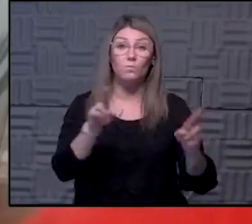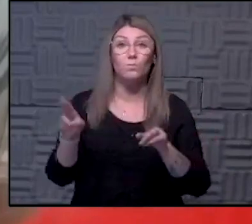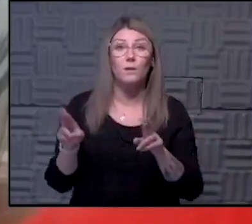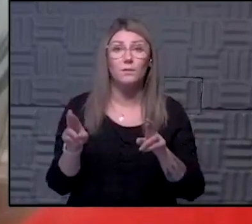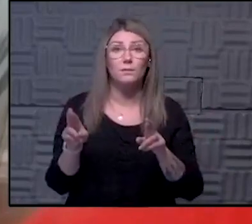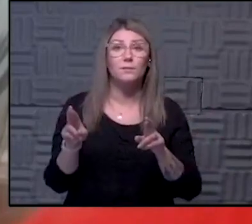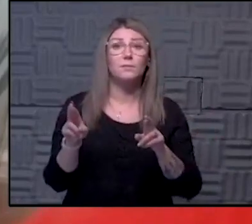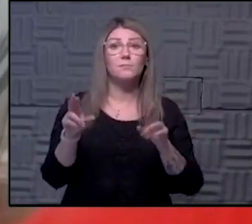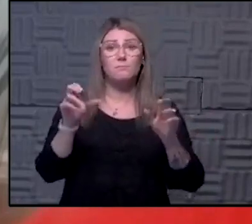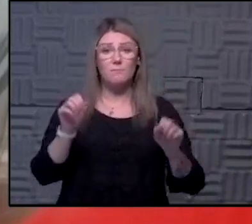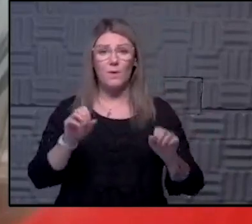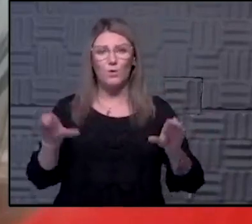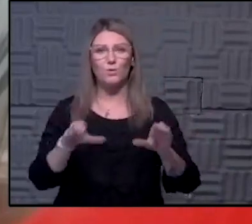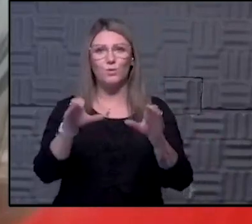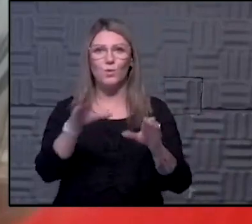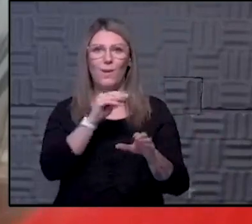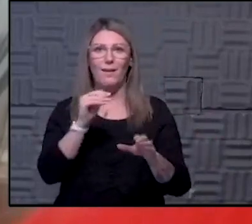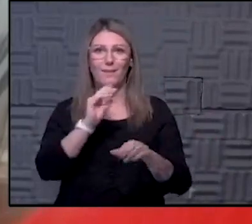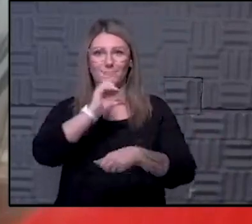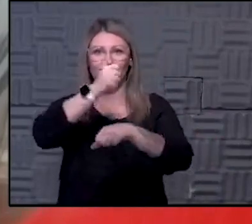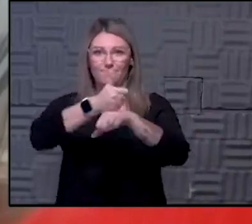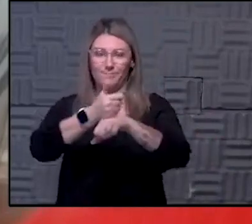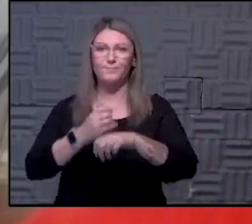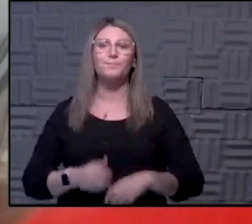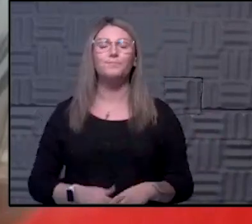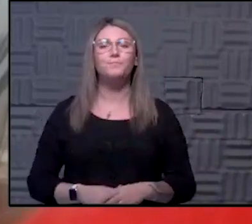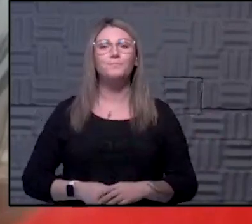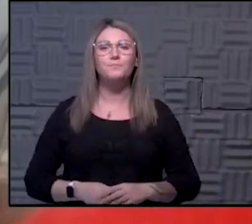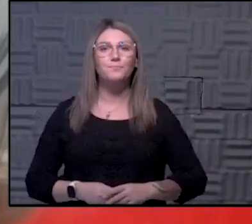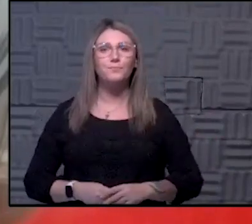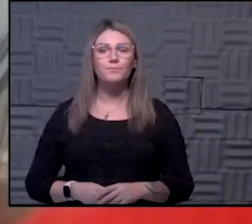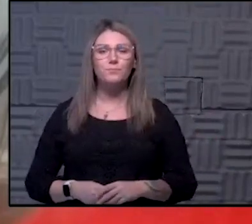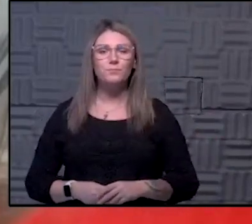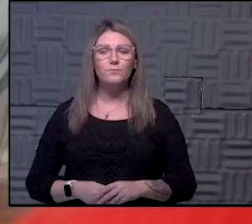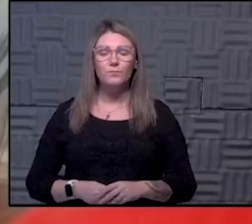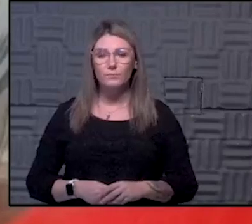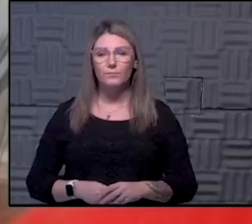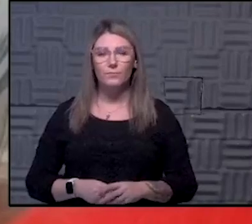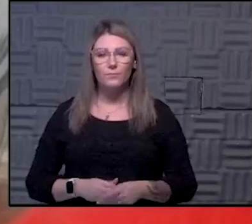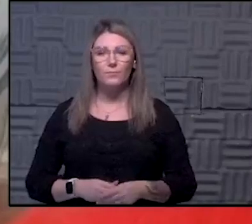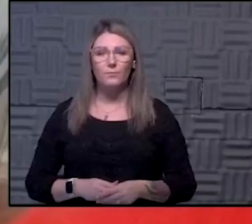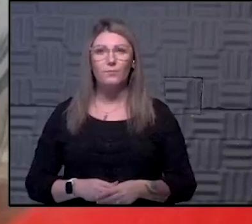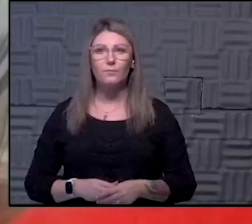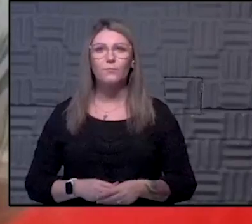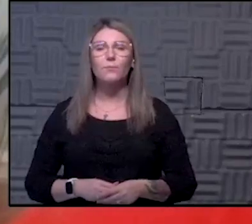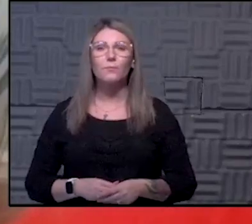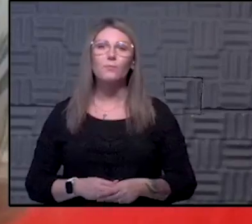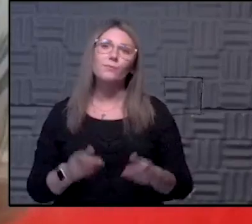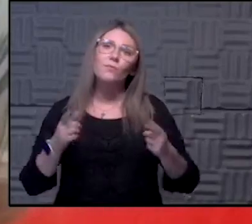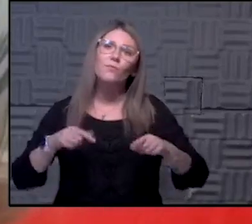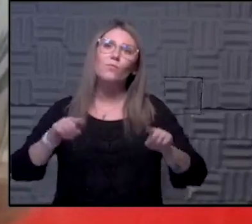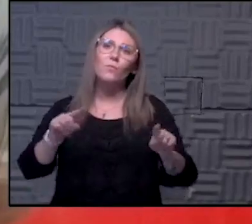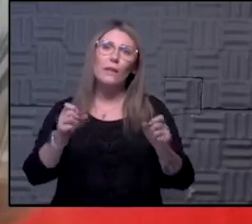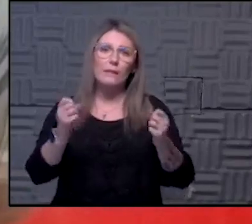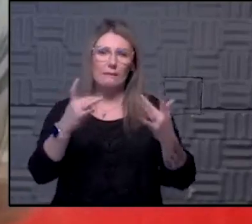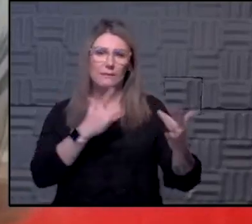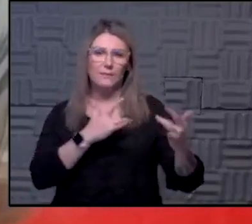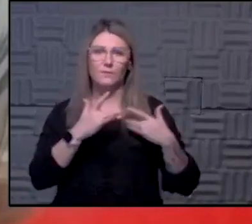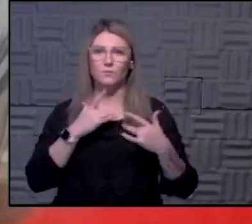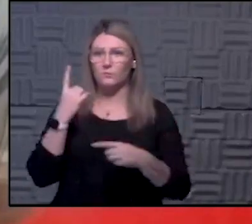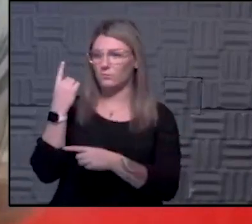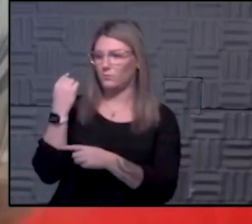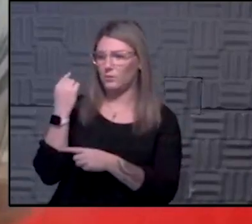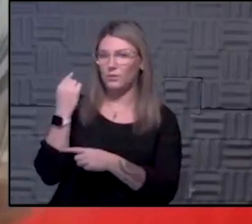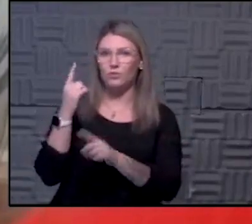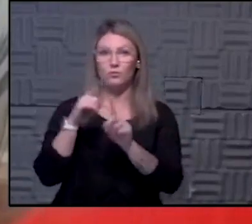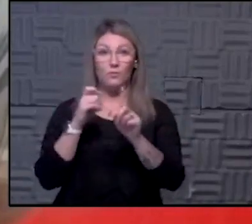could implement. So while there were a lot of concerns last year, I think,